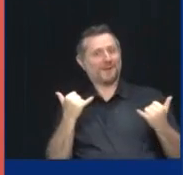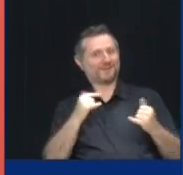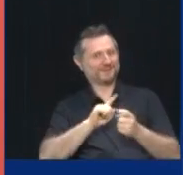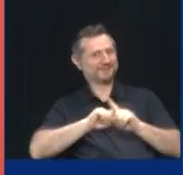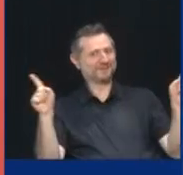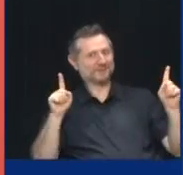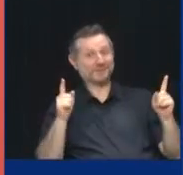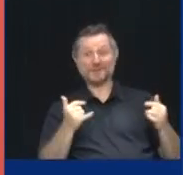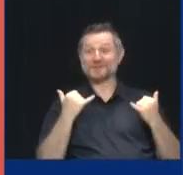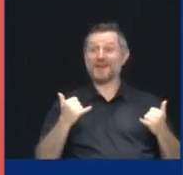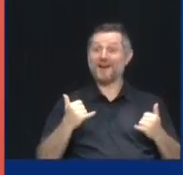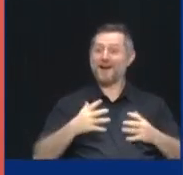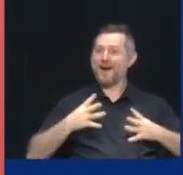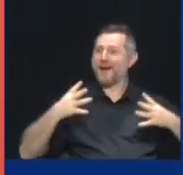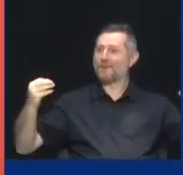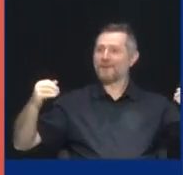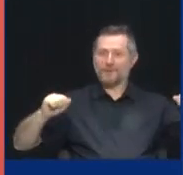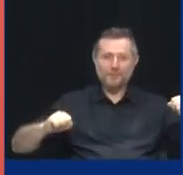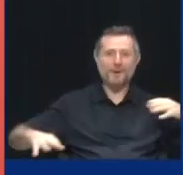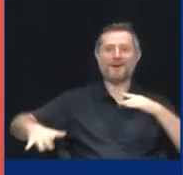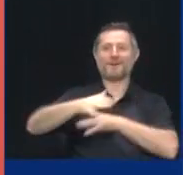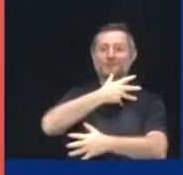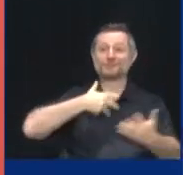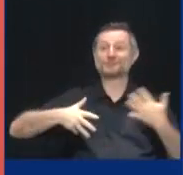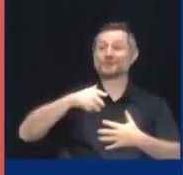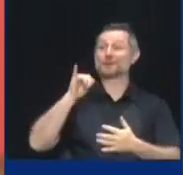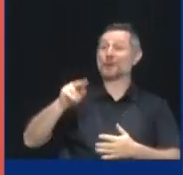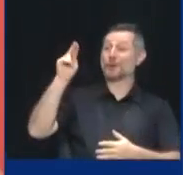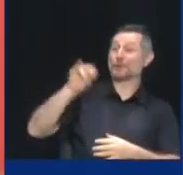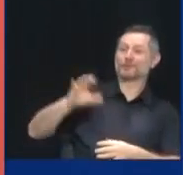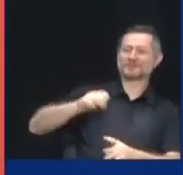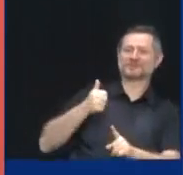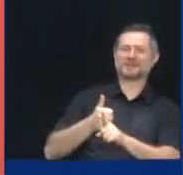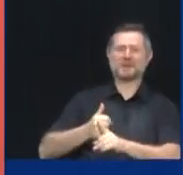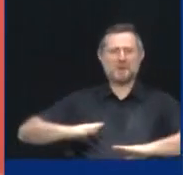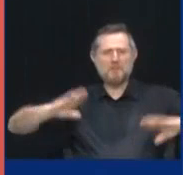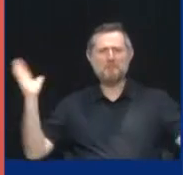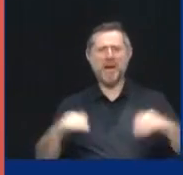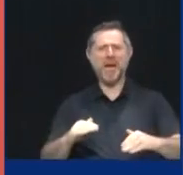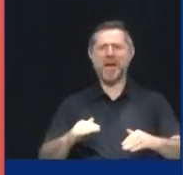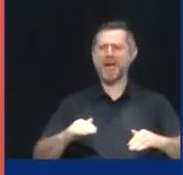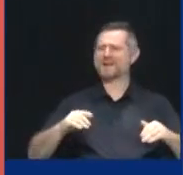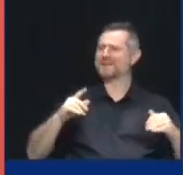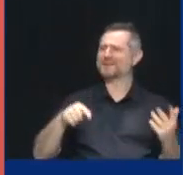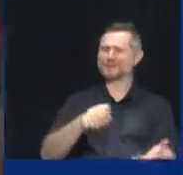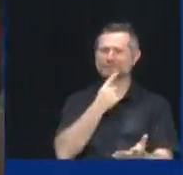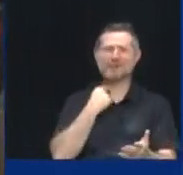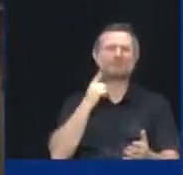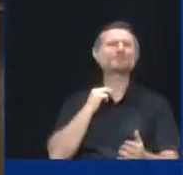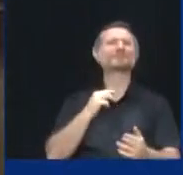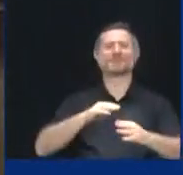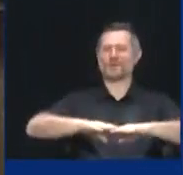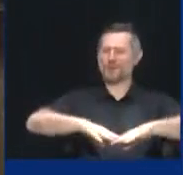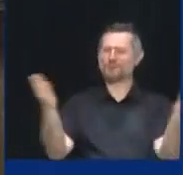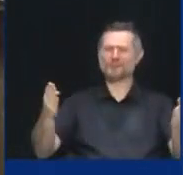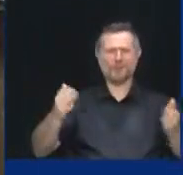about, and New York is back, and restaurants are open, and people should go out and celebrate.